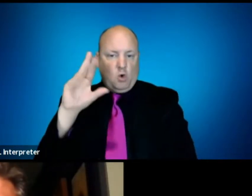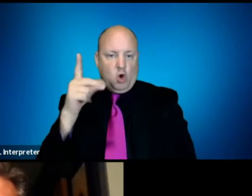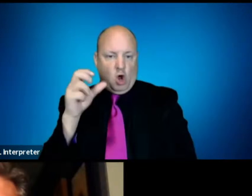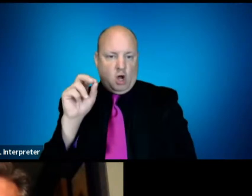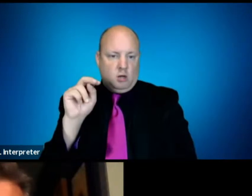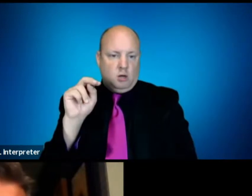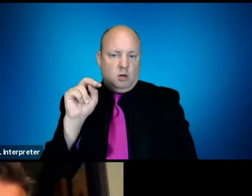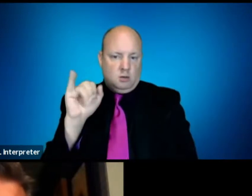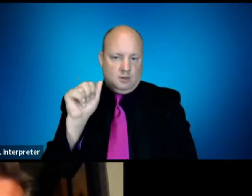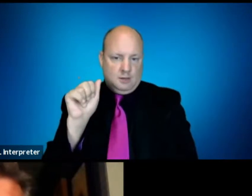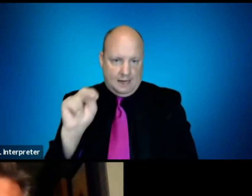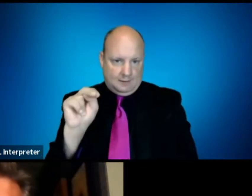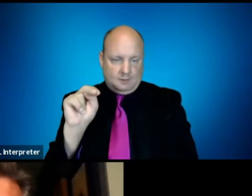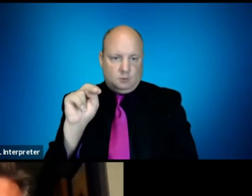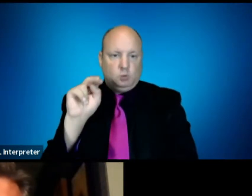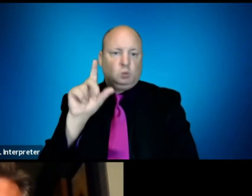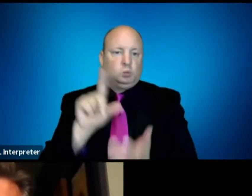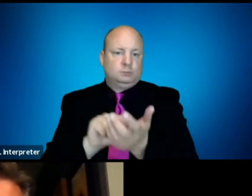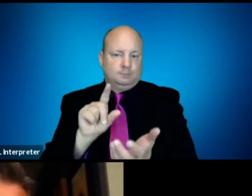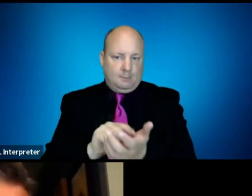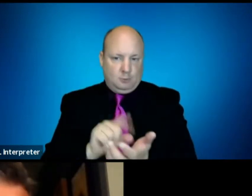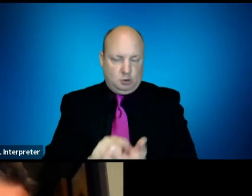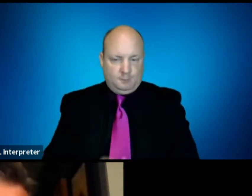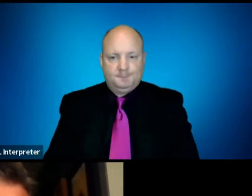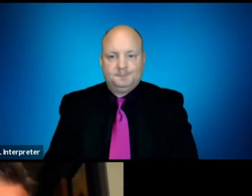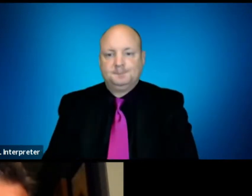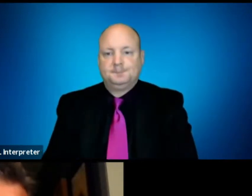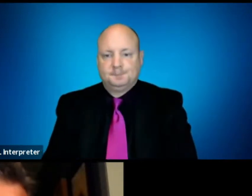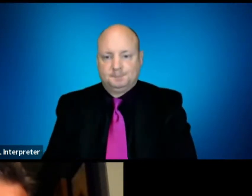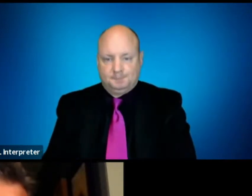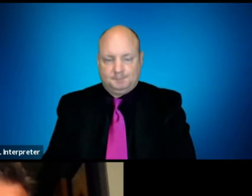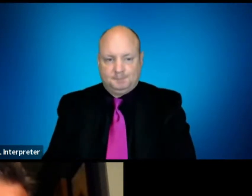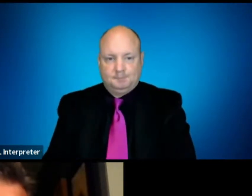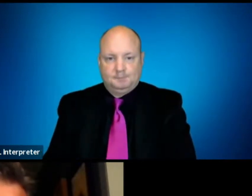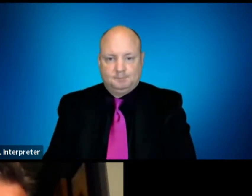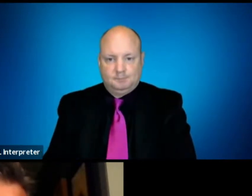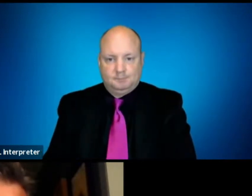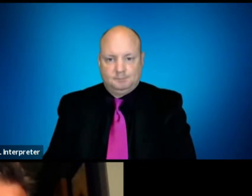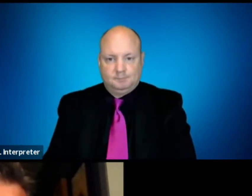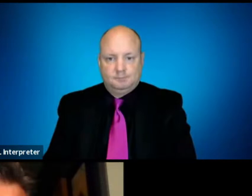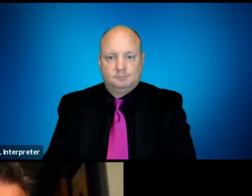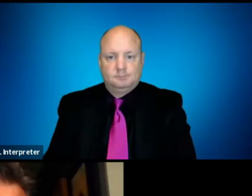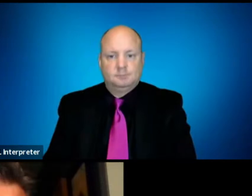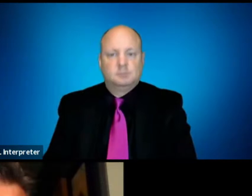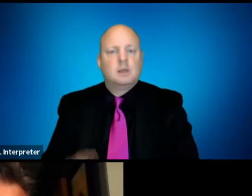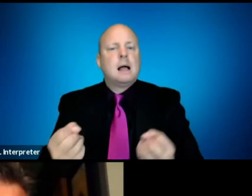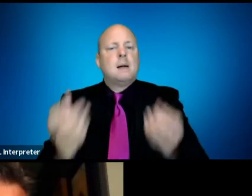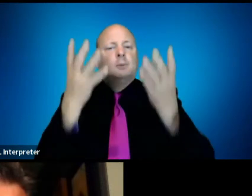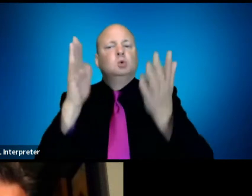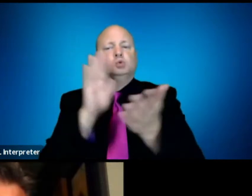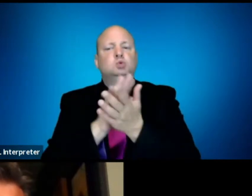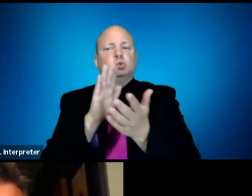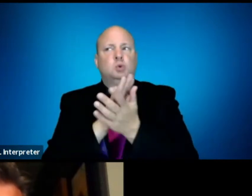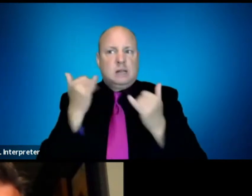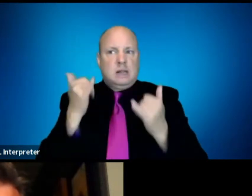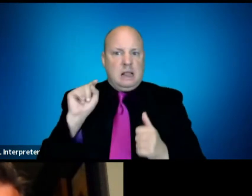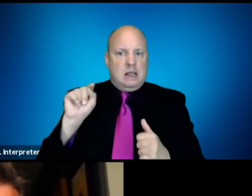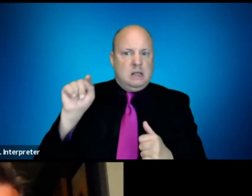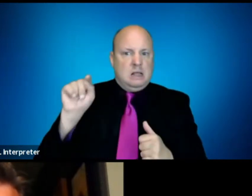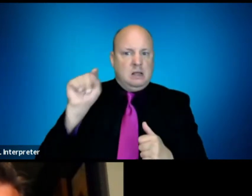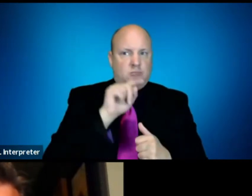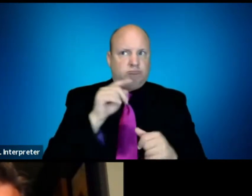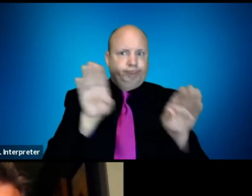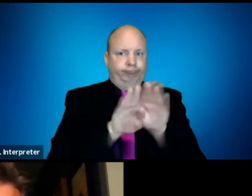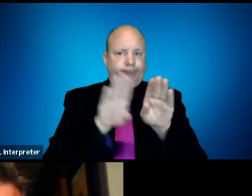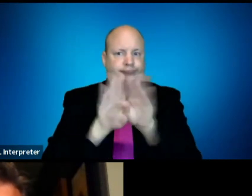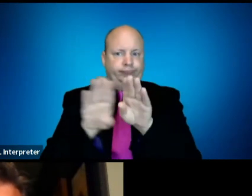Hello, thanks for taking my question. So how many schools right now are closed to in-person learning because